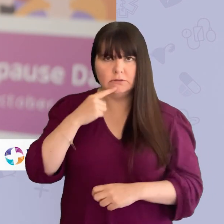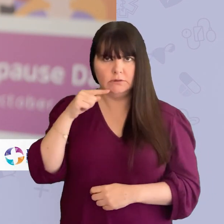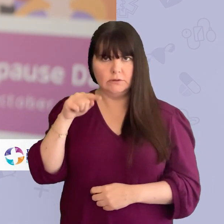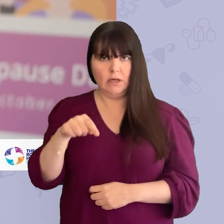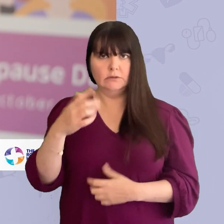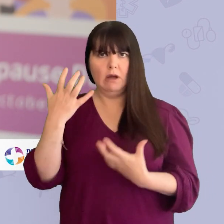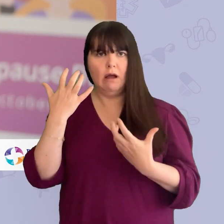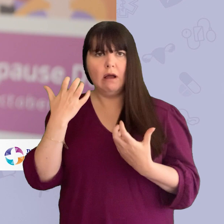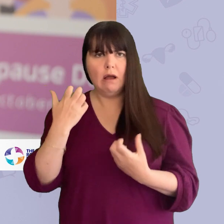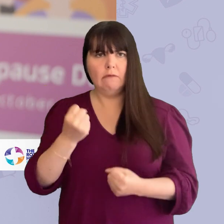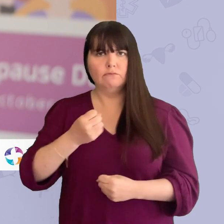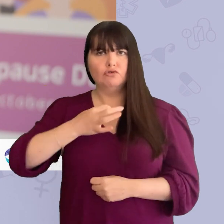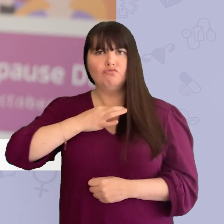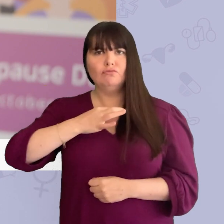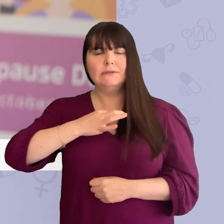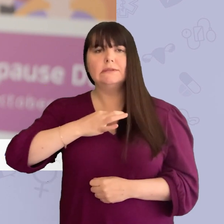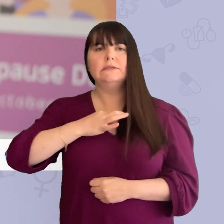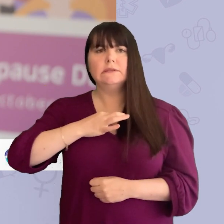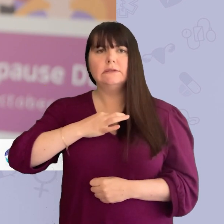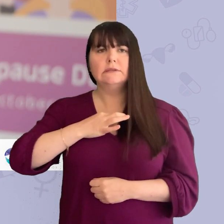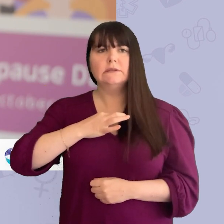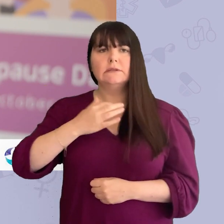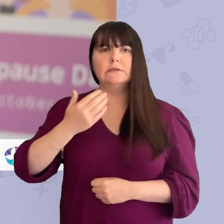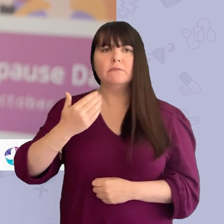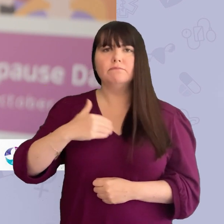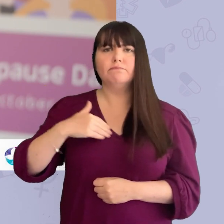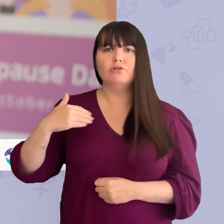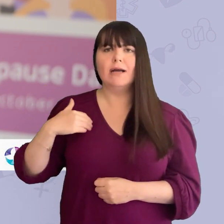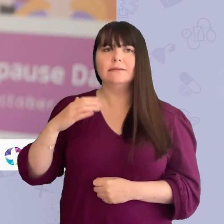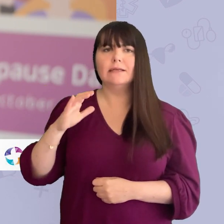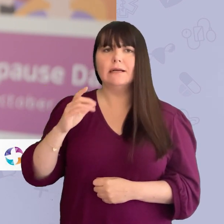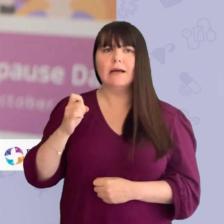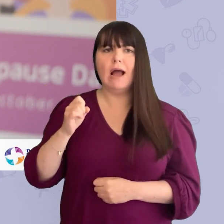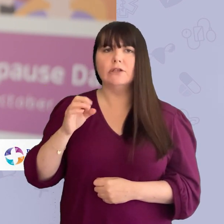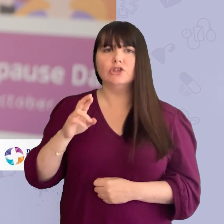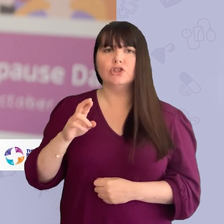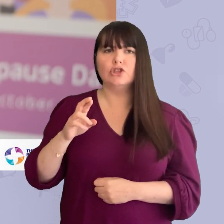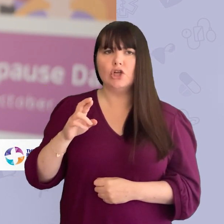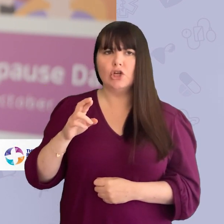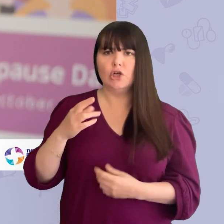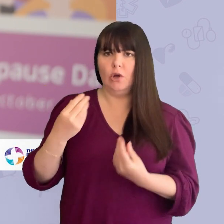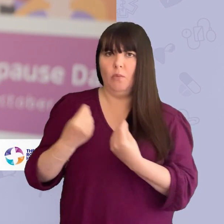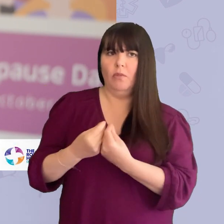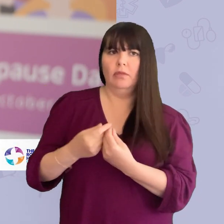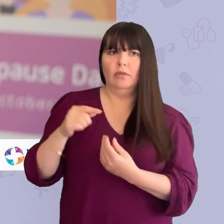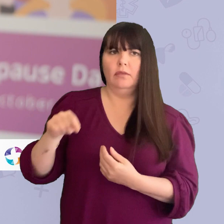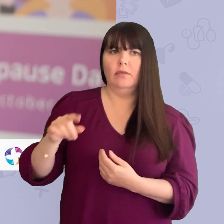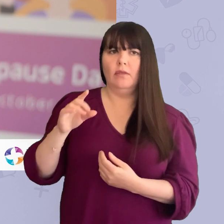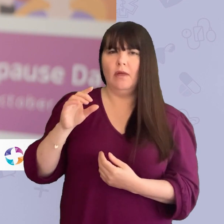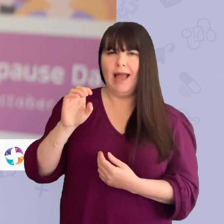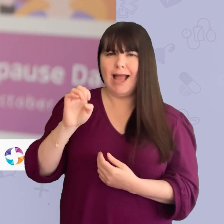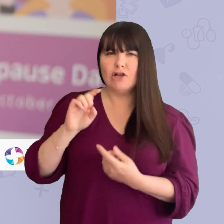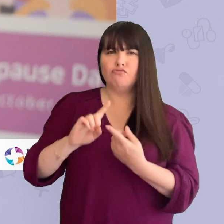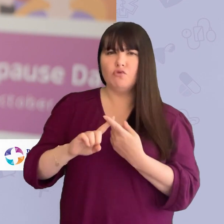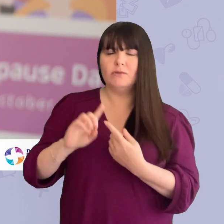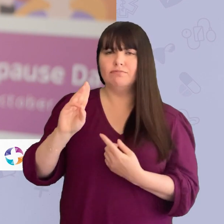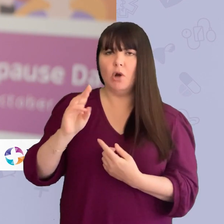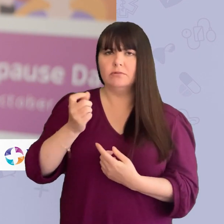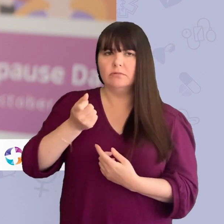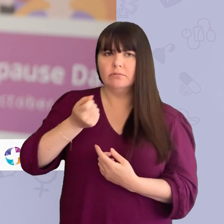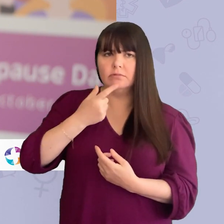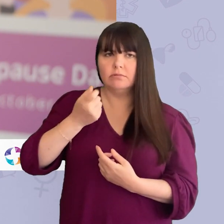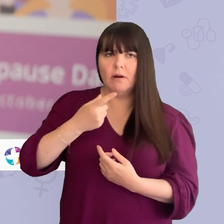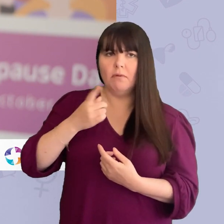Women study. And what these found was that there was an increased risk of breast cancer with combined estrogen and progesterone HRT, and